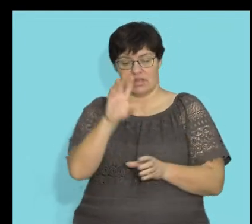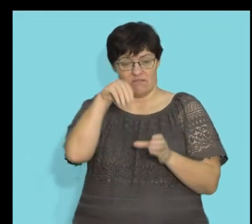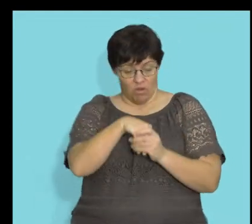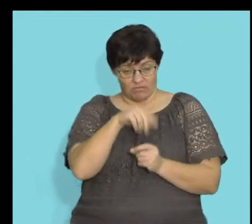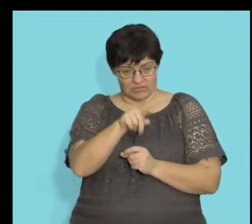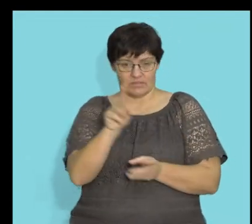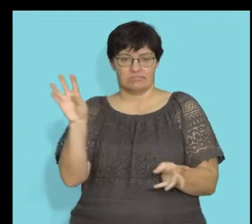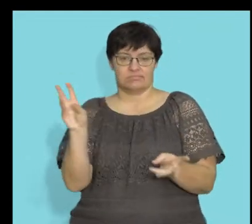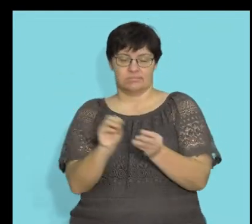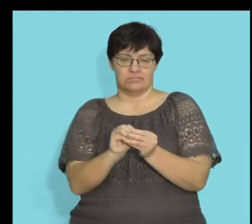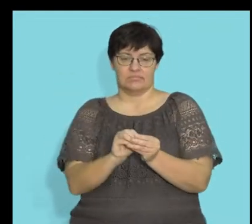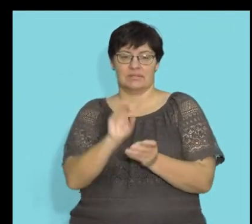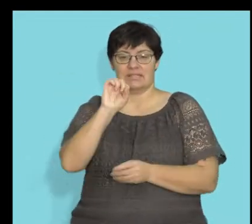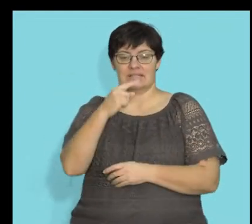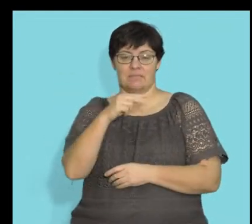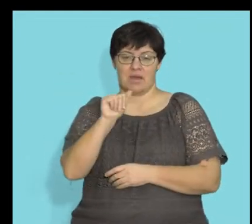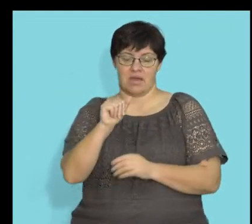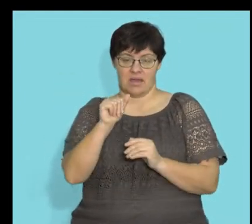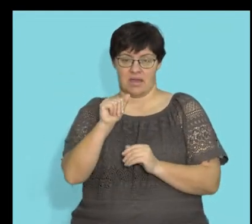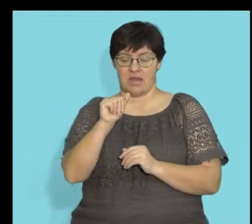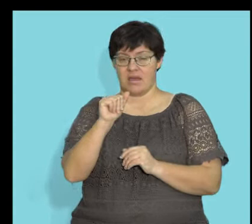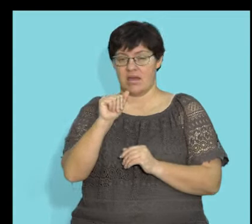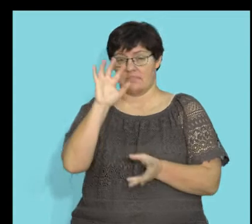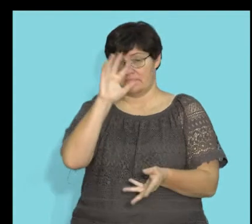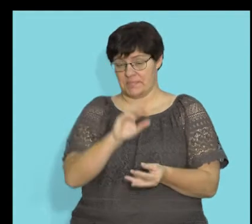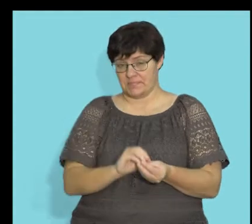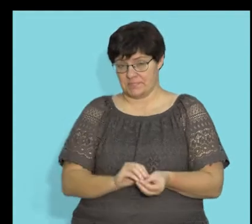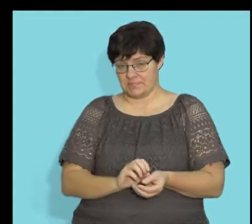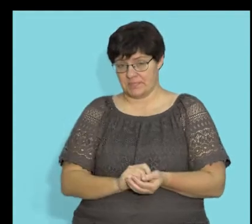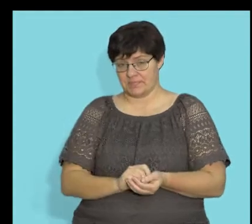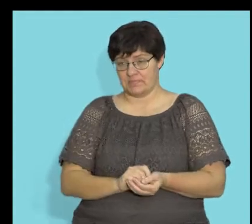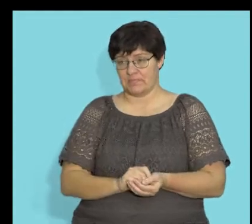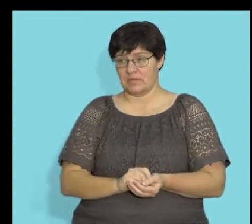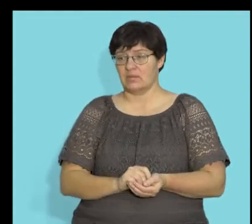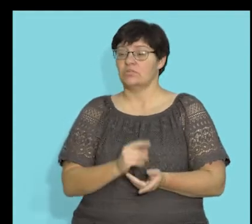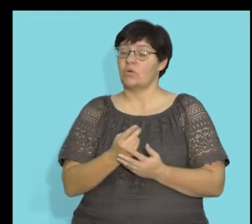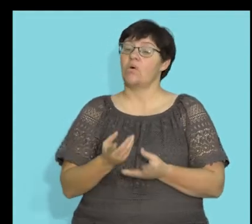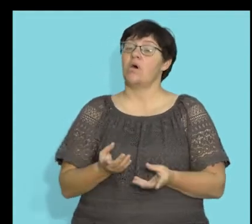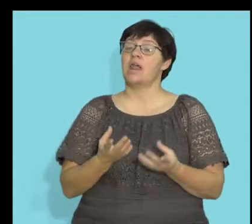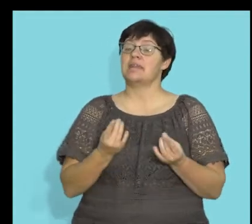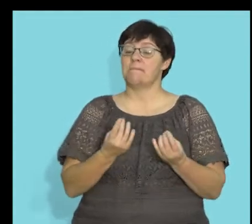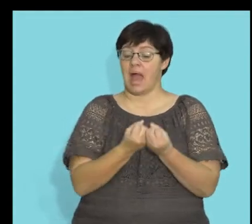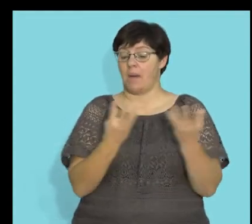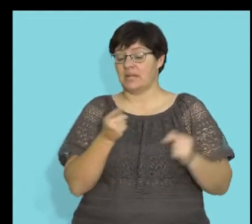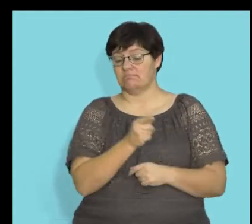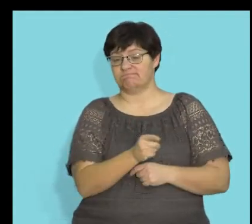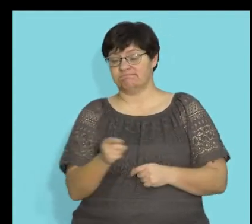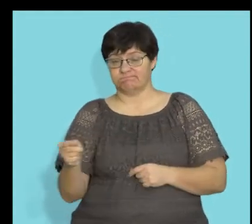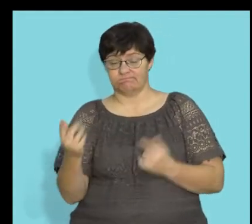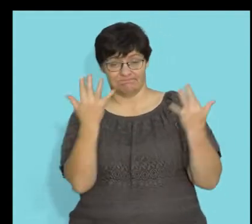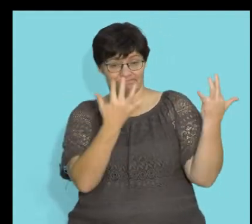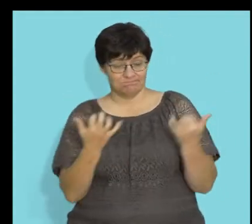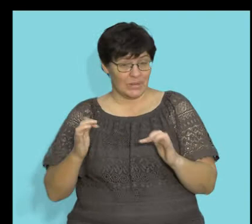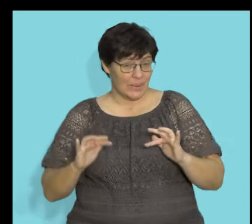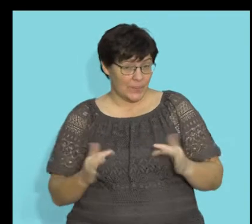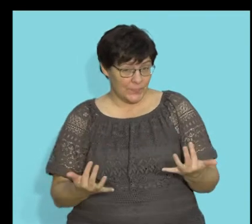terms involved in a sigma sum. So in general, in order to work out the number of terms